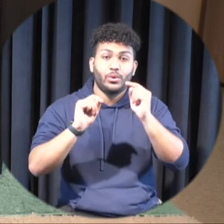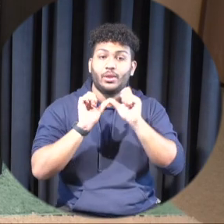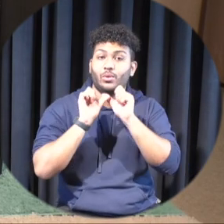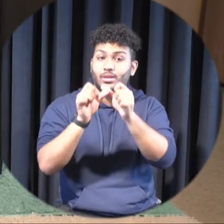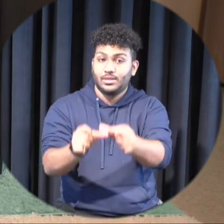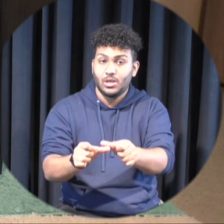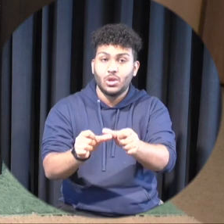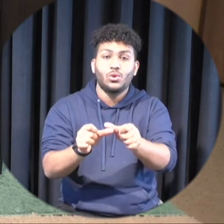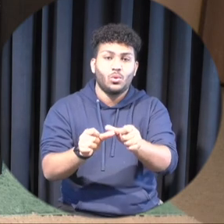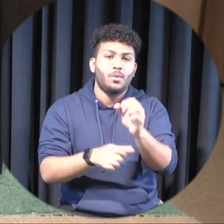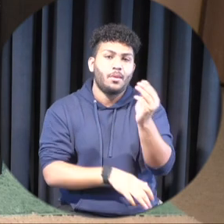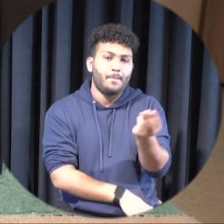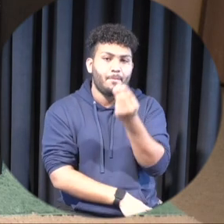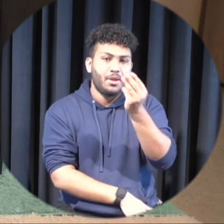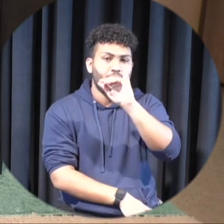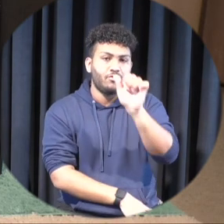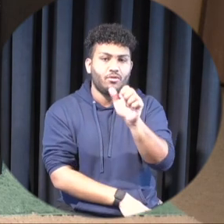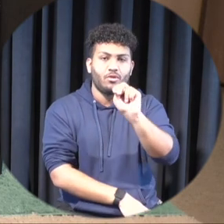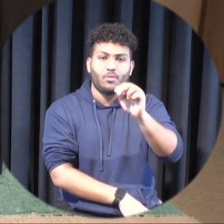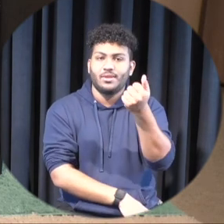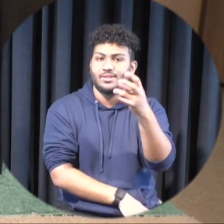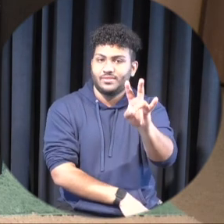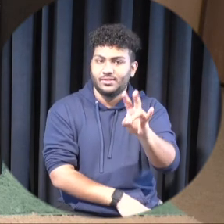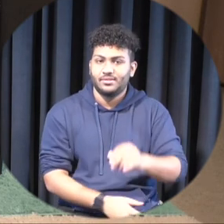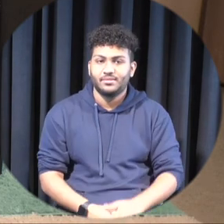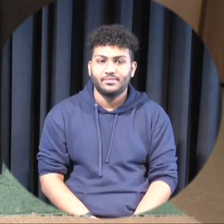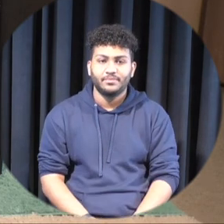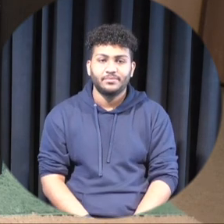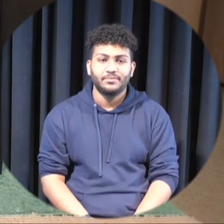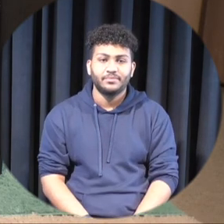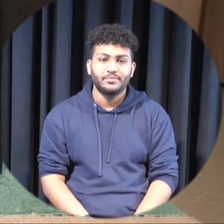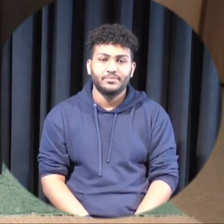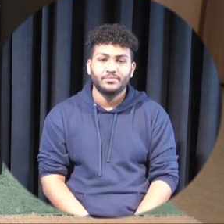on Monday, January 17th.